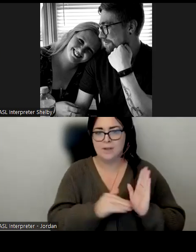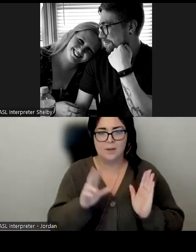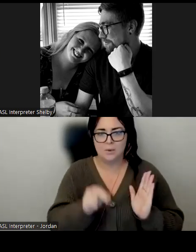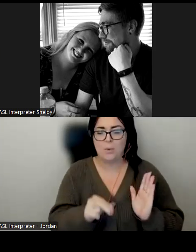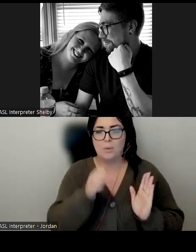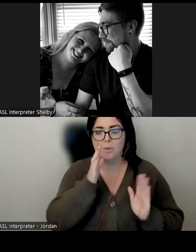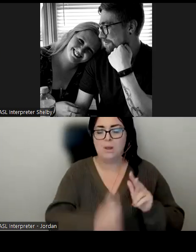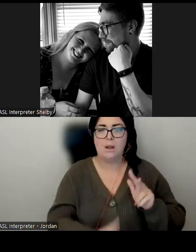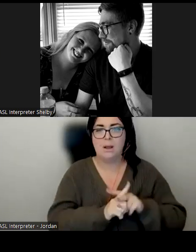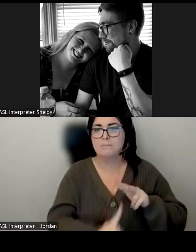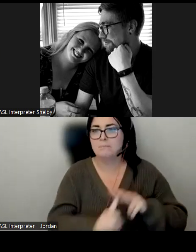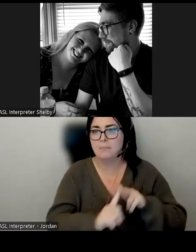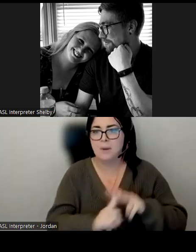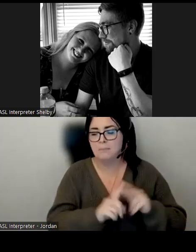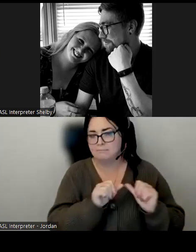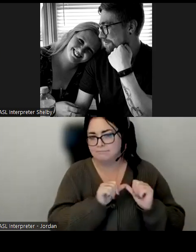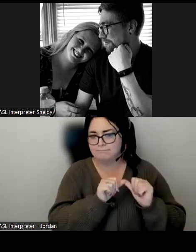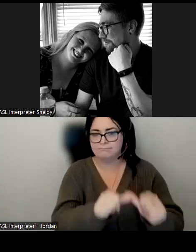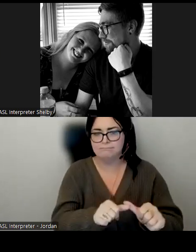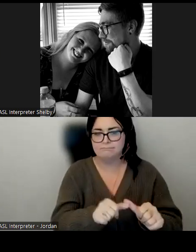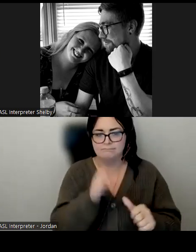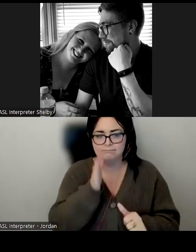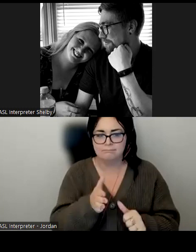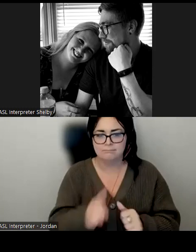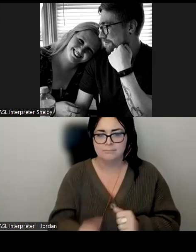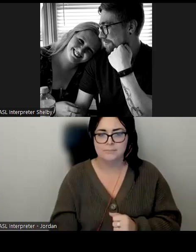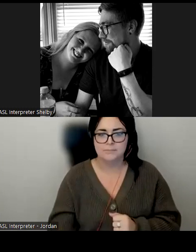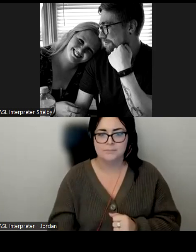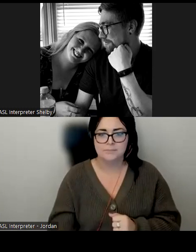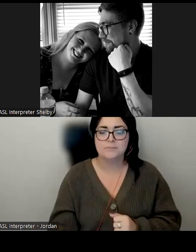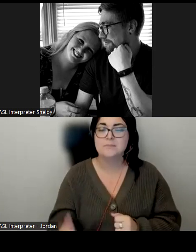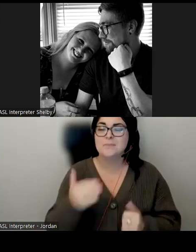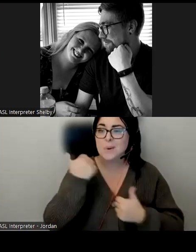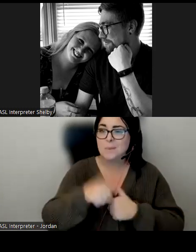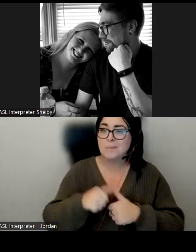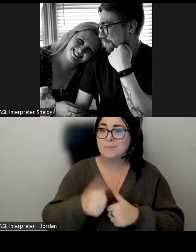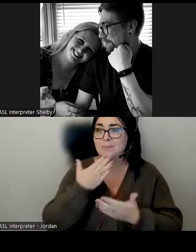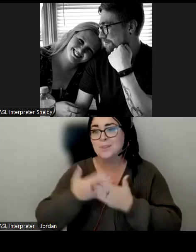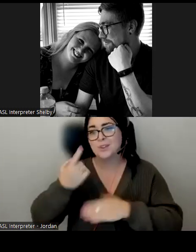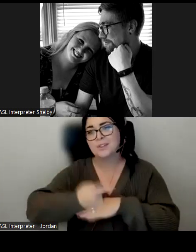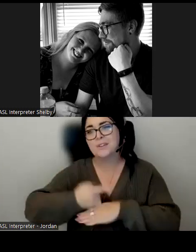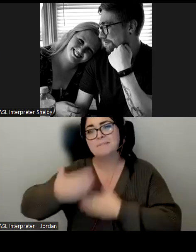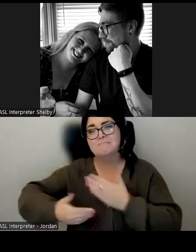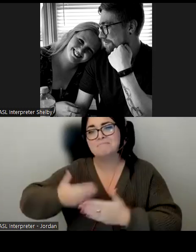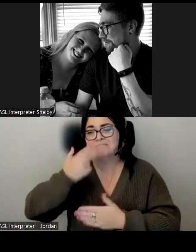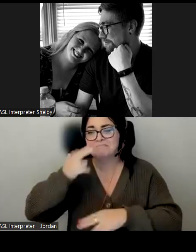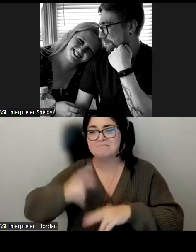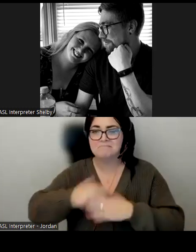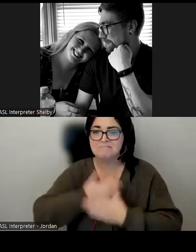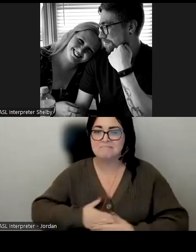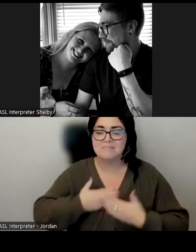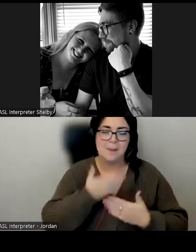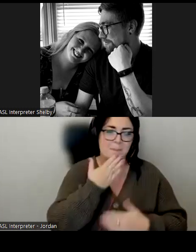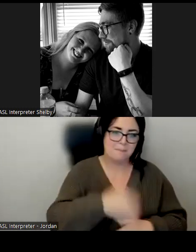time. It is important to remember that we will have good days and bad days. We need to be able to